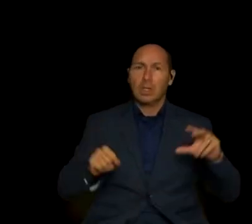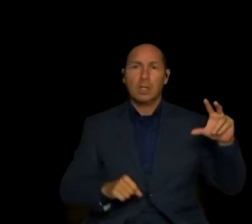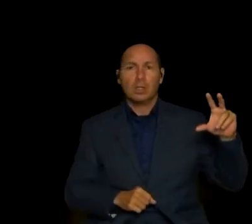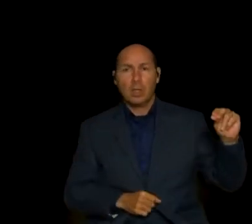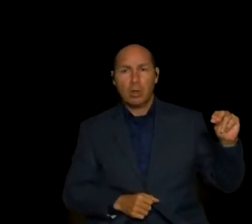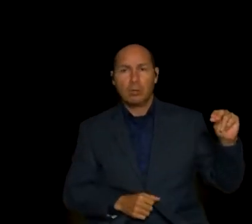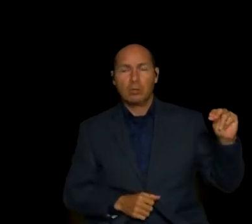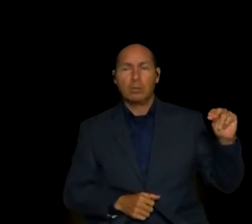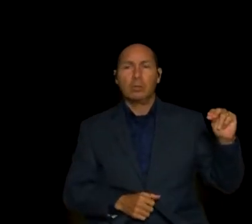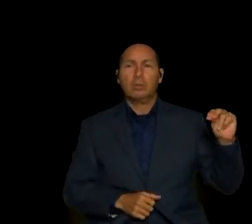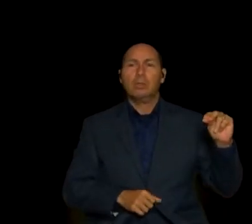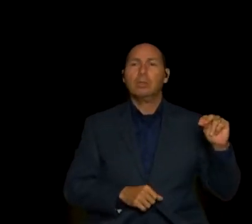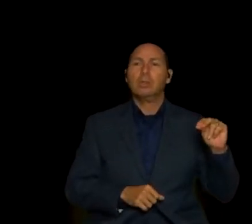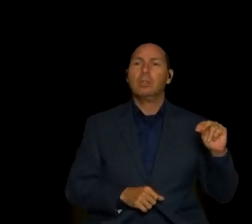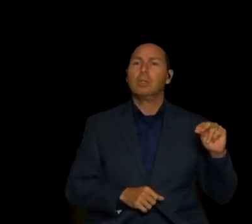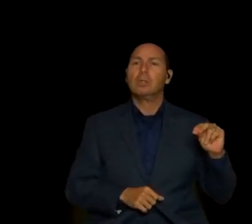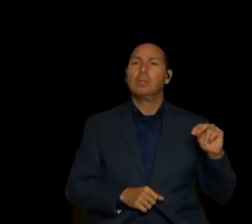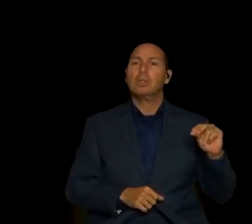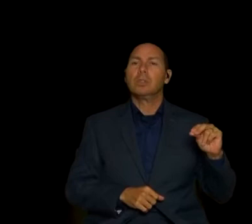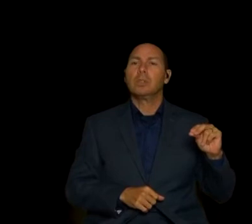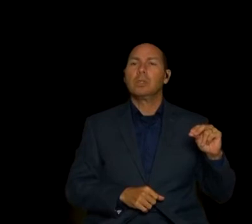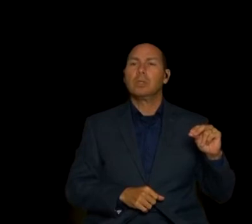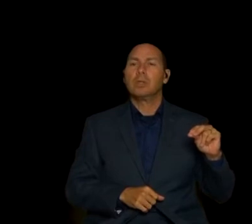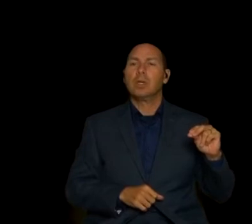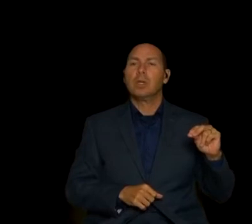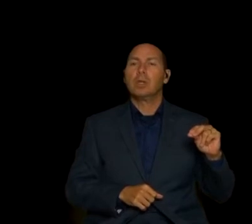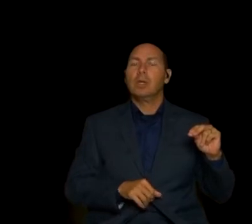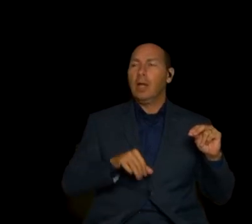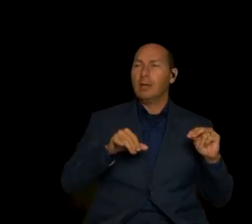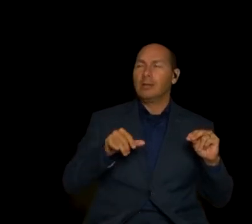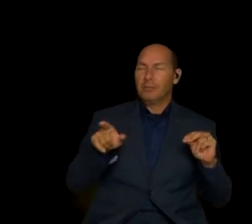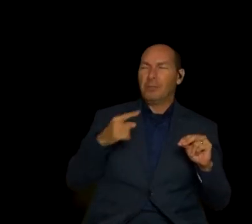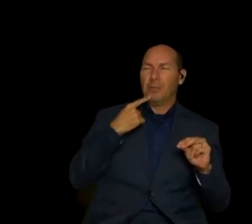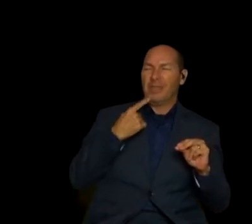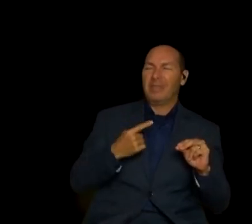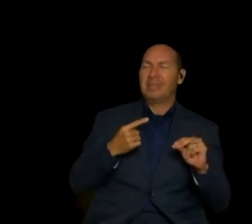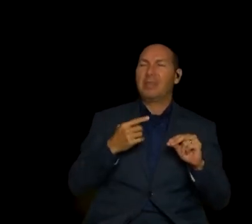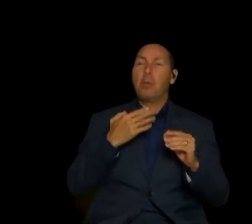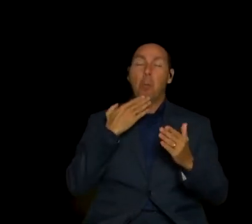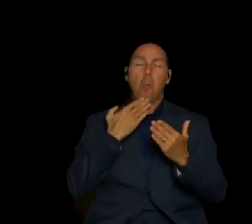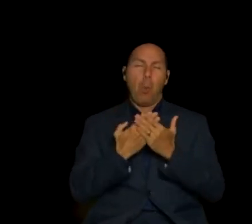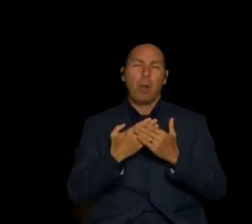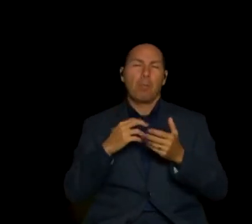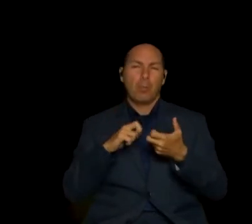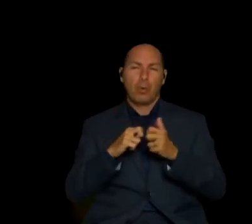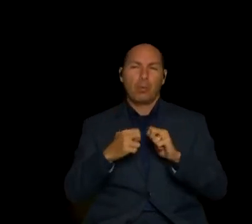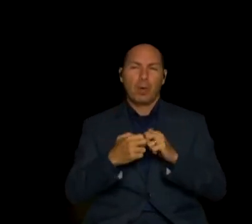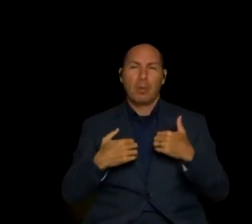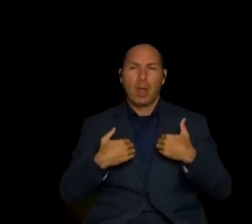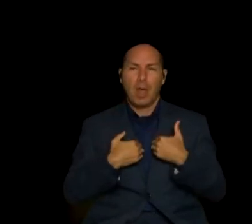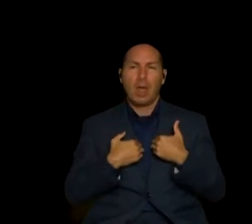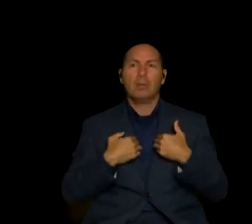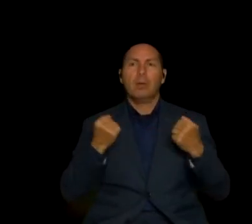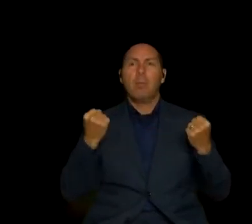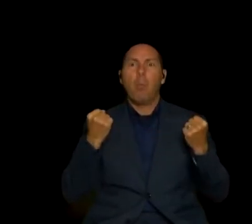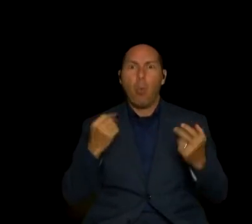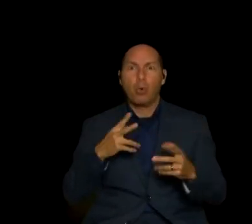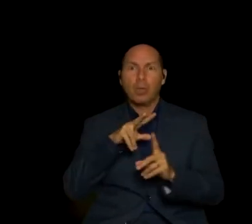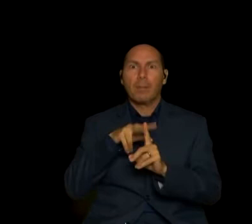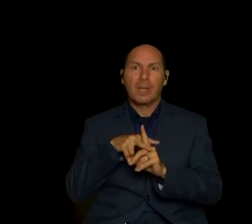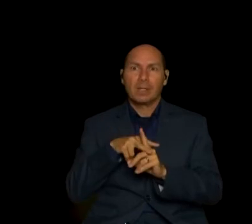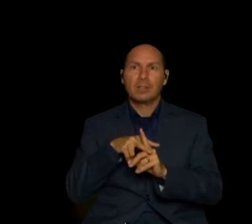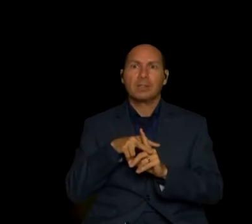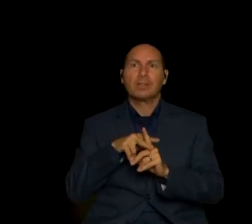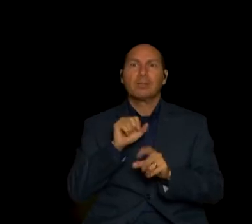been. It's a good problem to have, like you said, to have so many job applications. So it's certainly